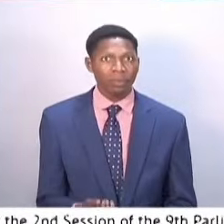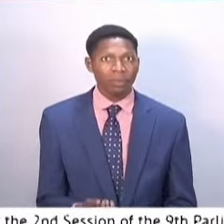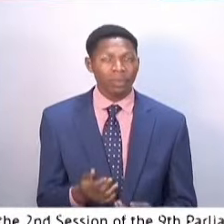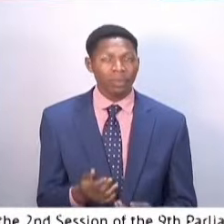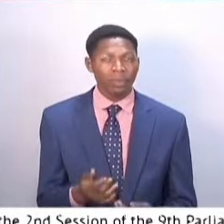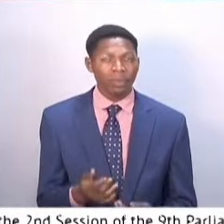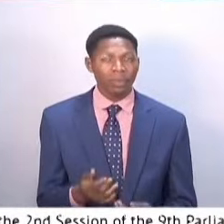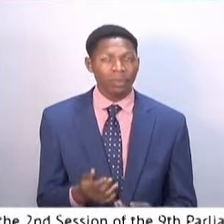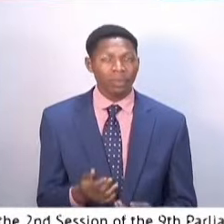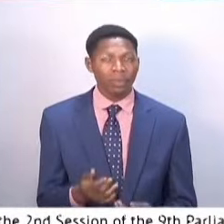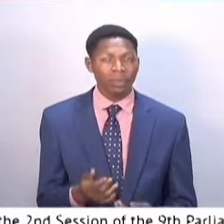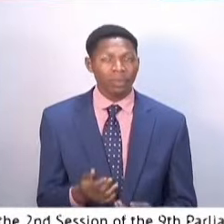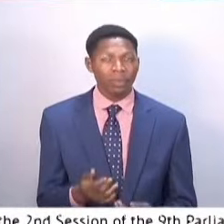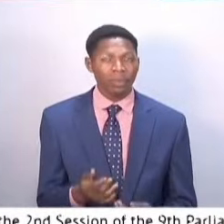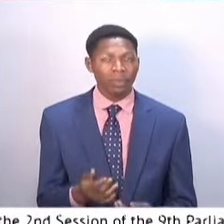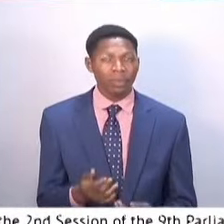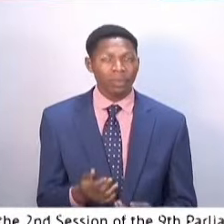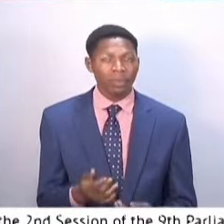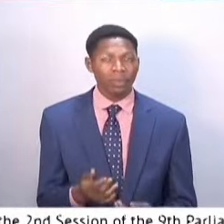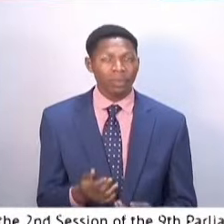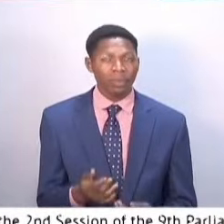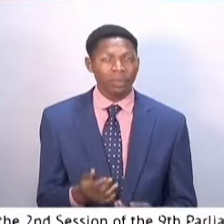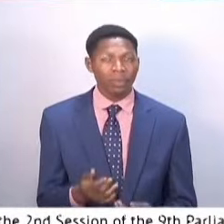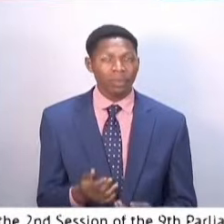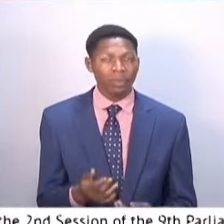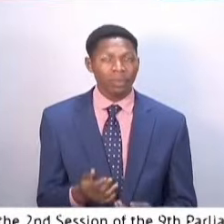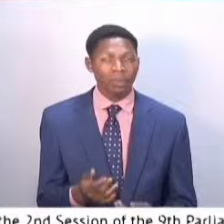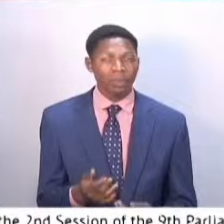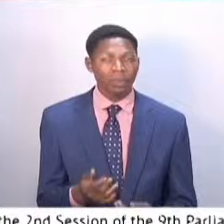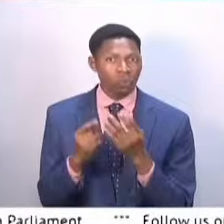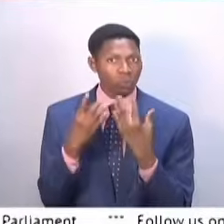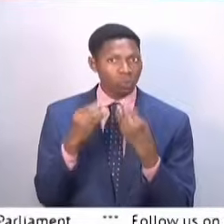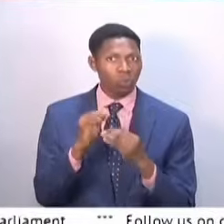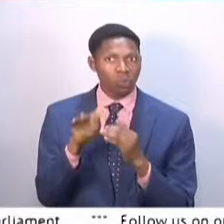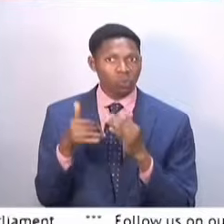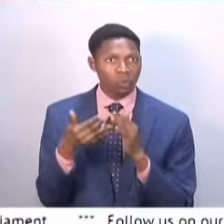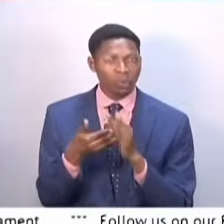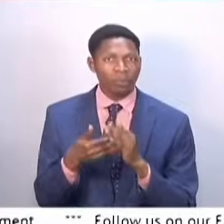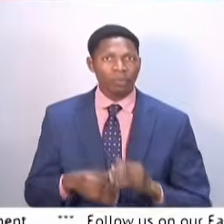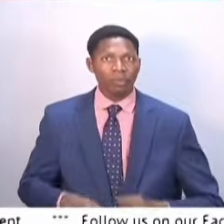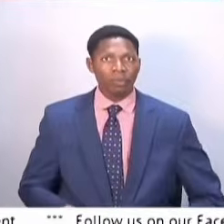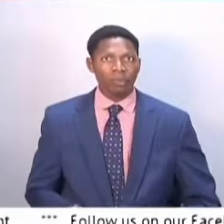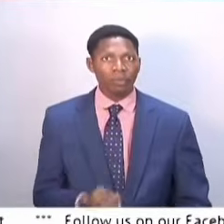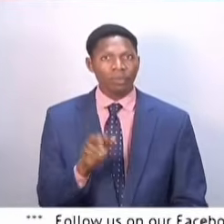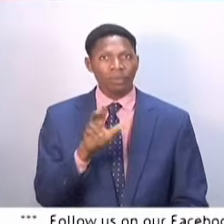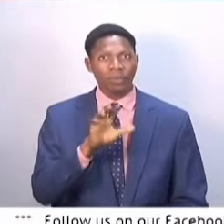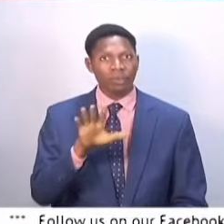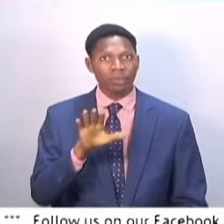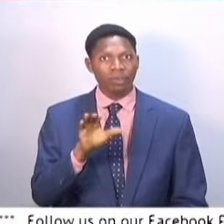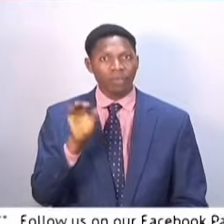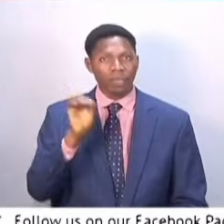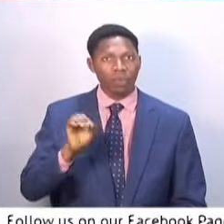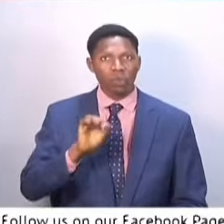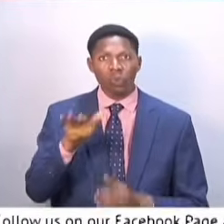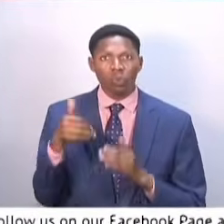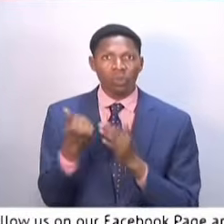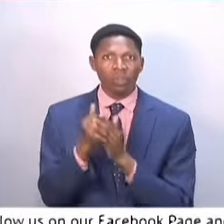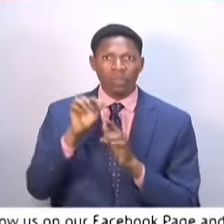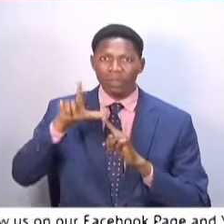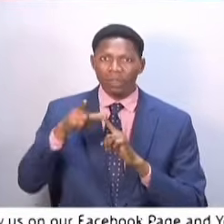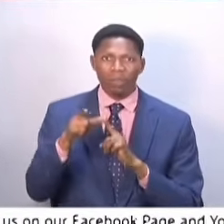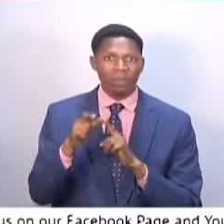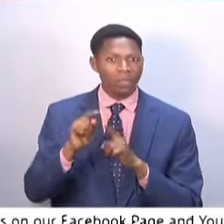Ghana closely 20 years to close this gap. About 35% of all the locally